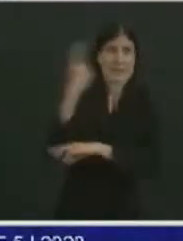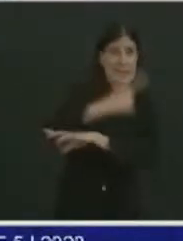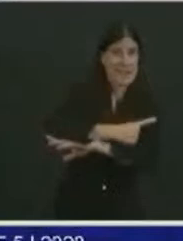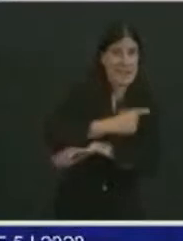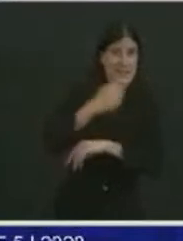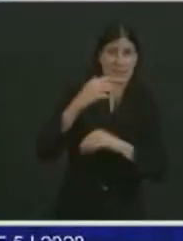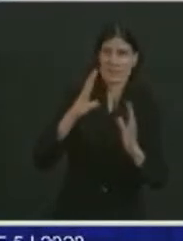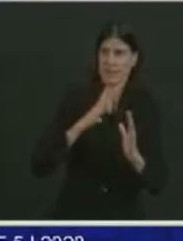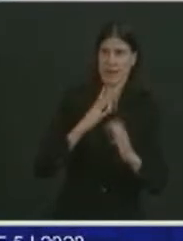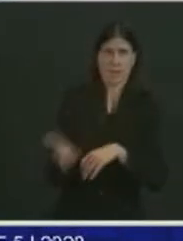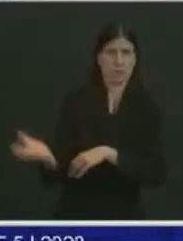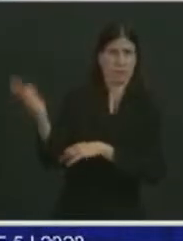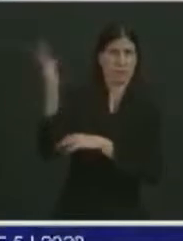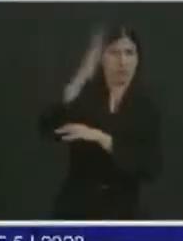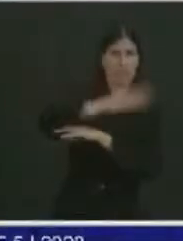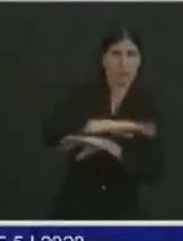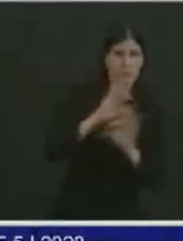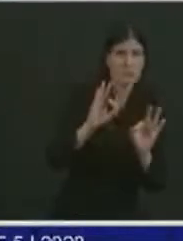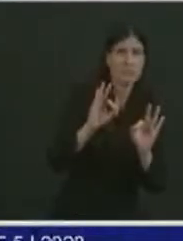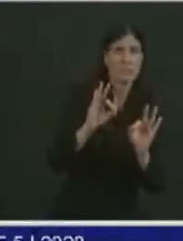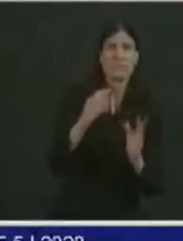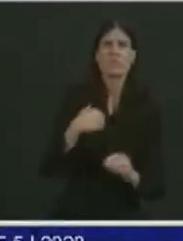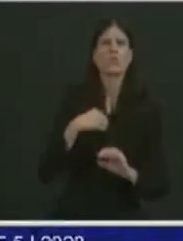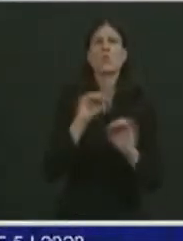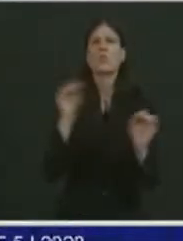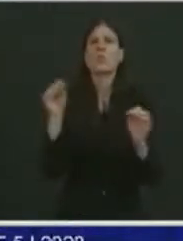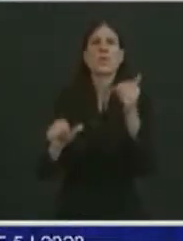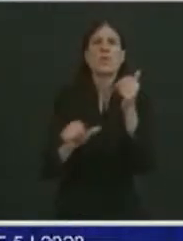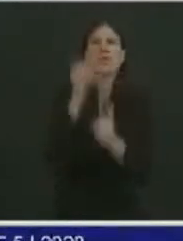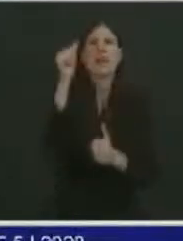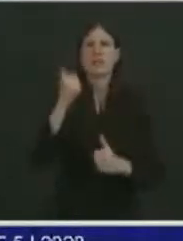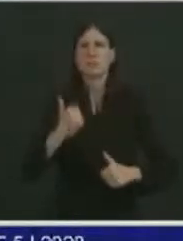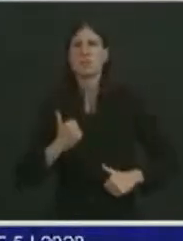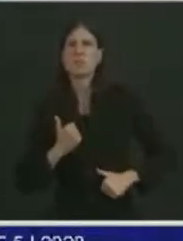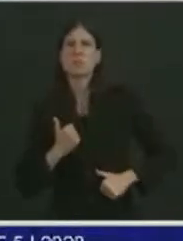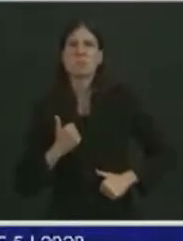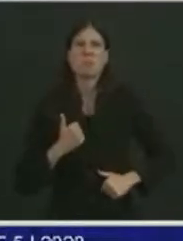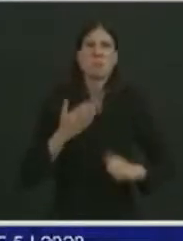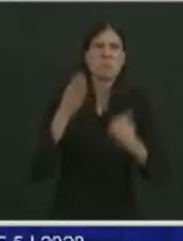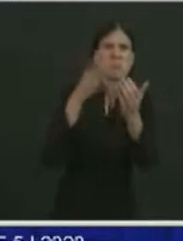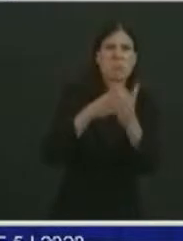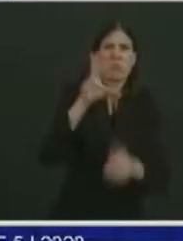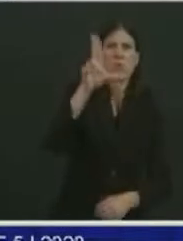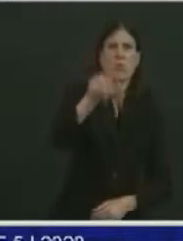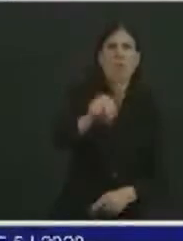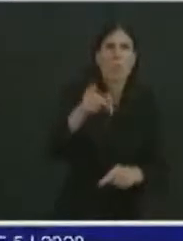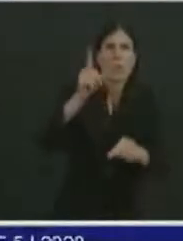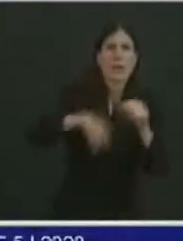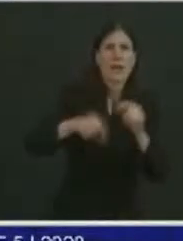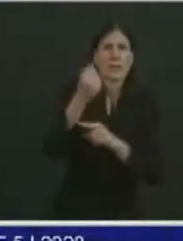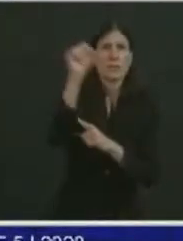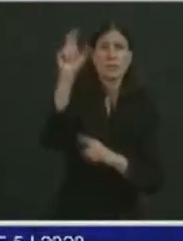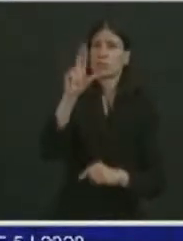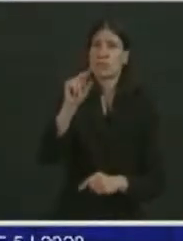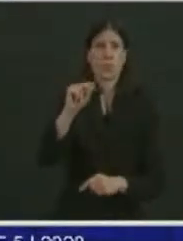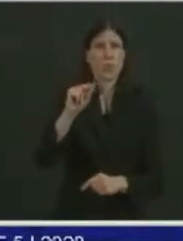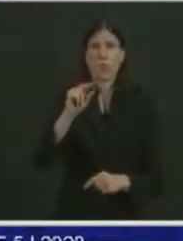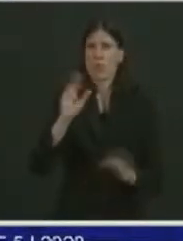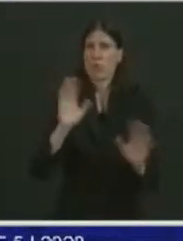never threatening anyone's right to do that, never policing against anyone who